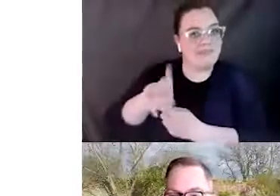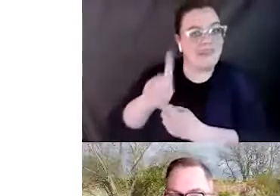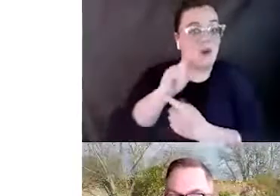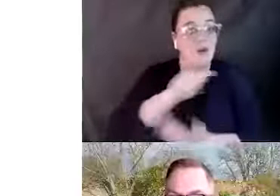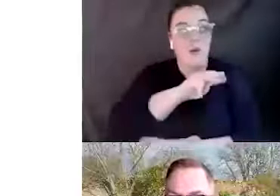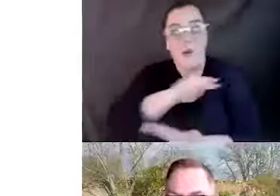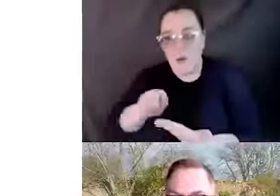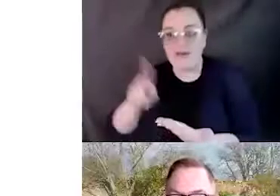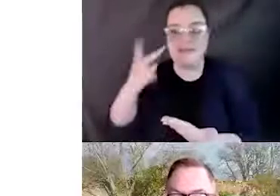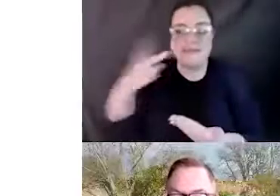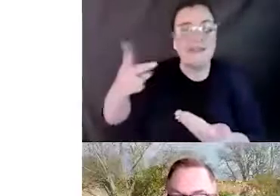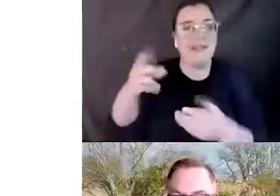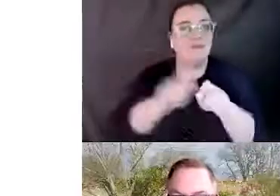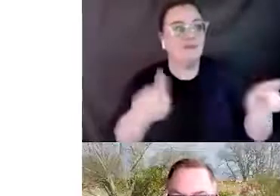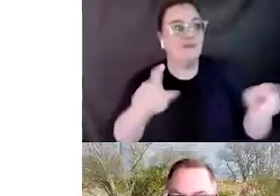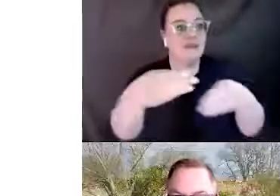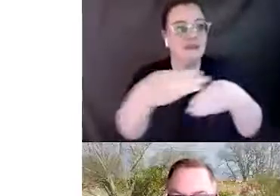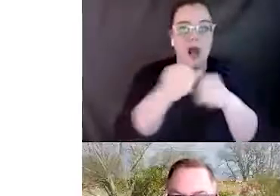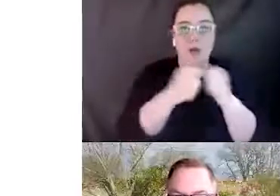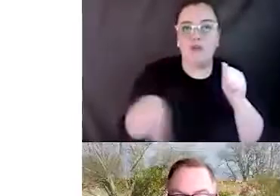others. And